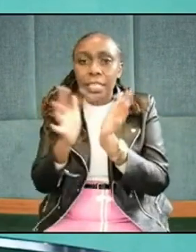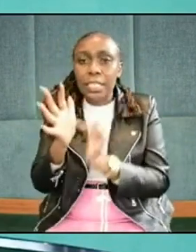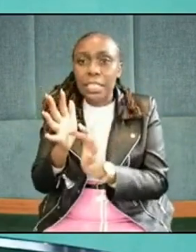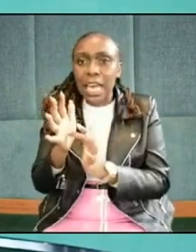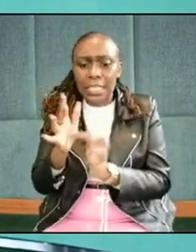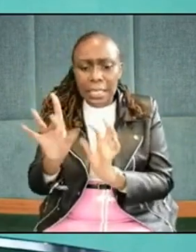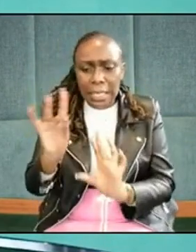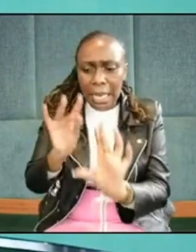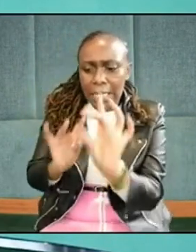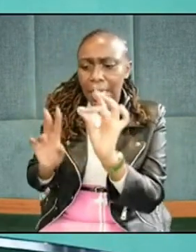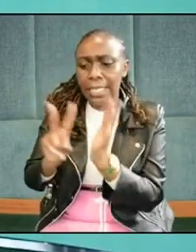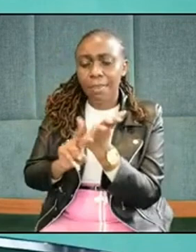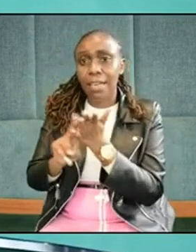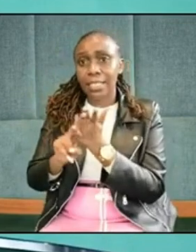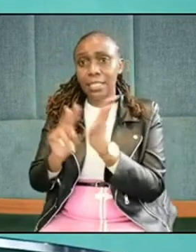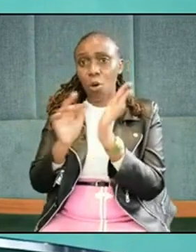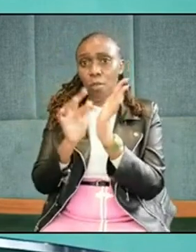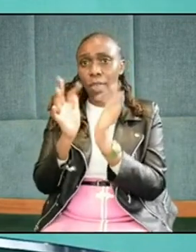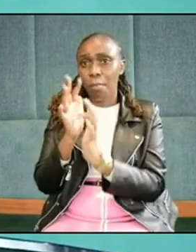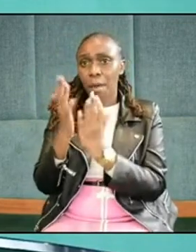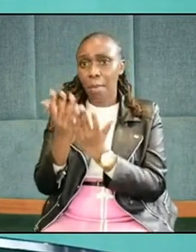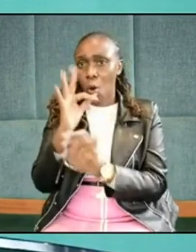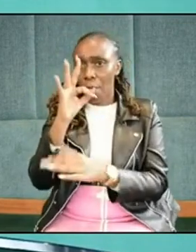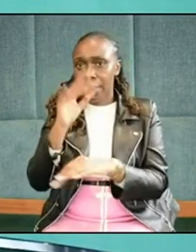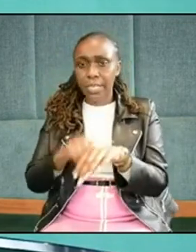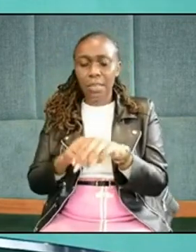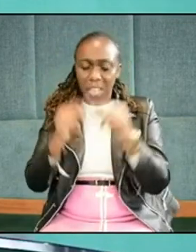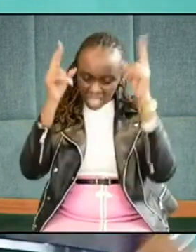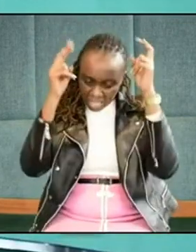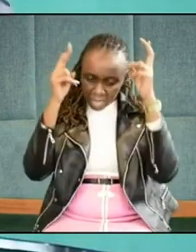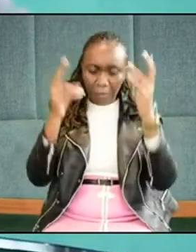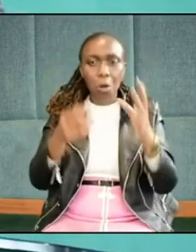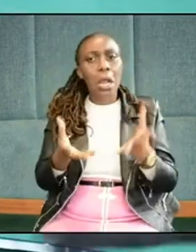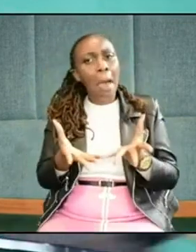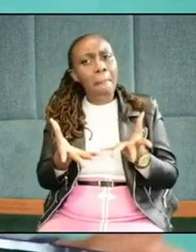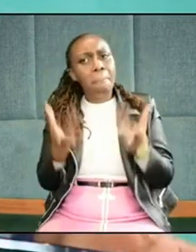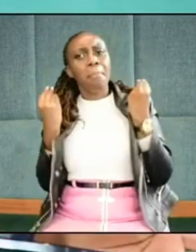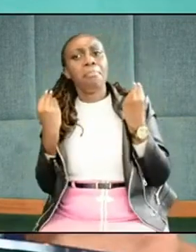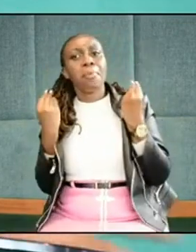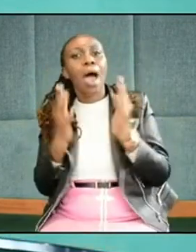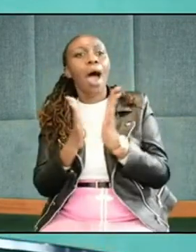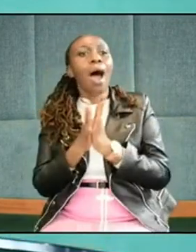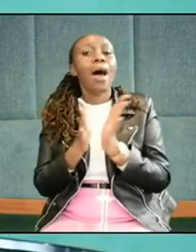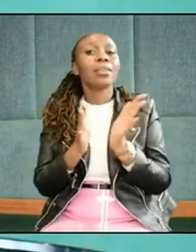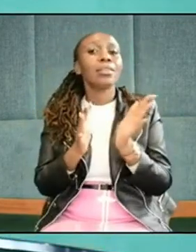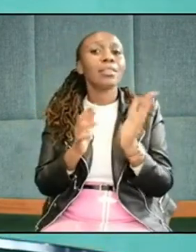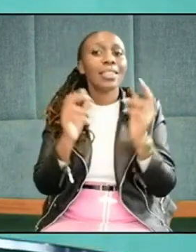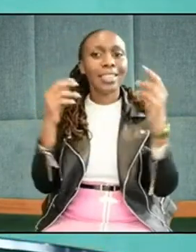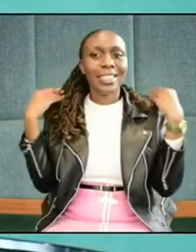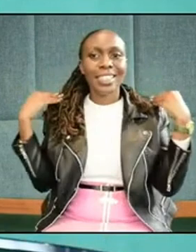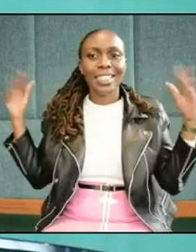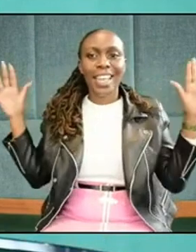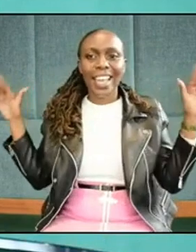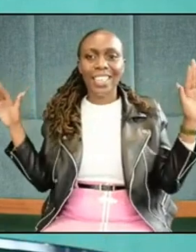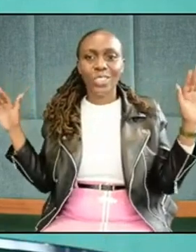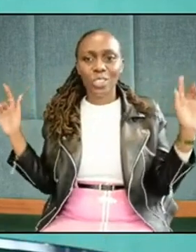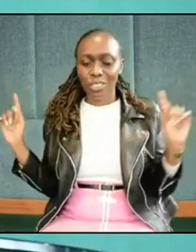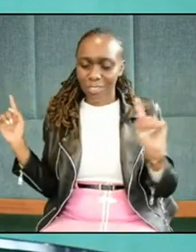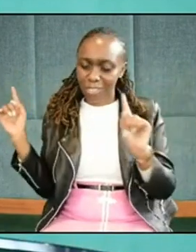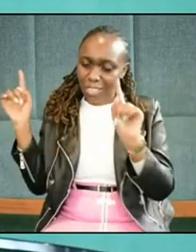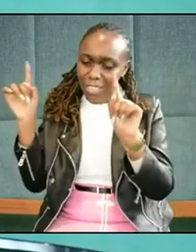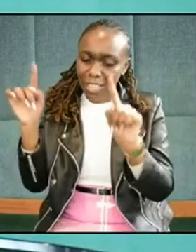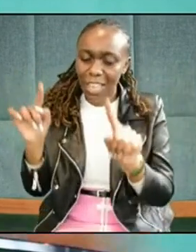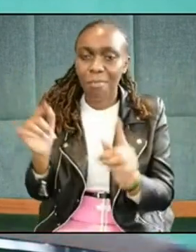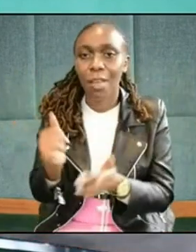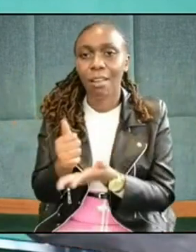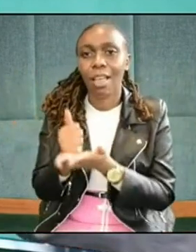times, only three times, the devil ran away from him and the angels came and attended him.